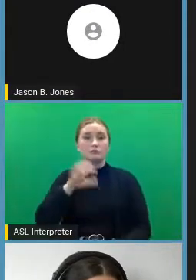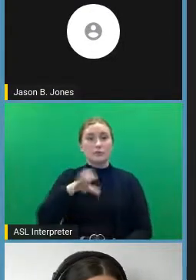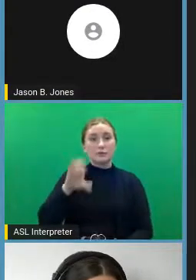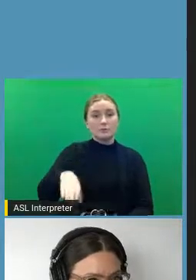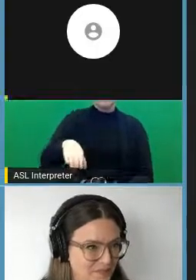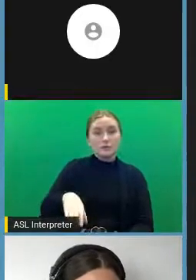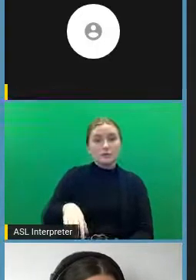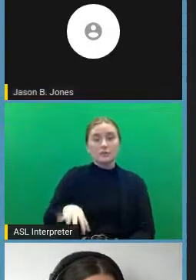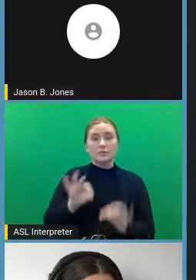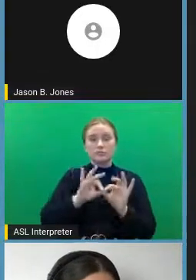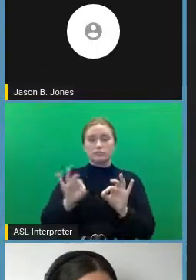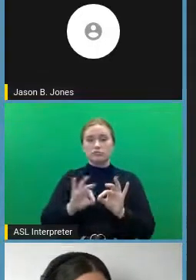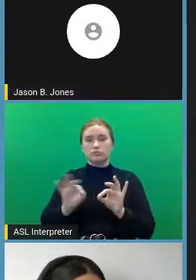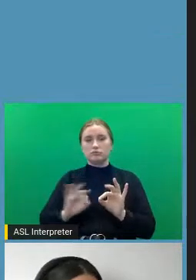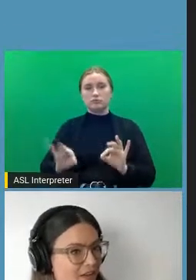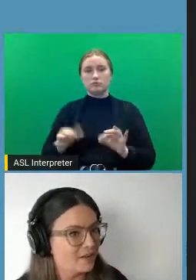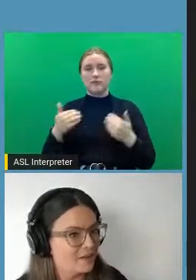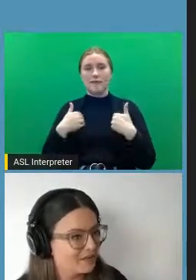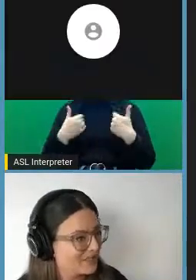transcripts.